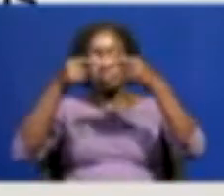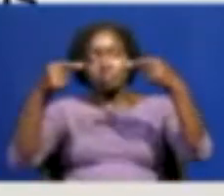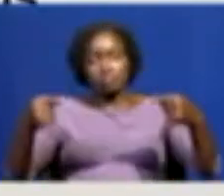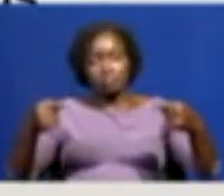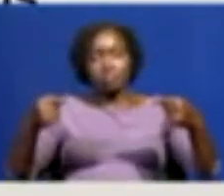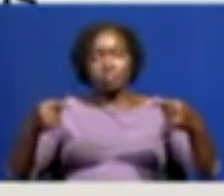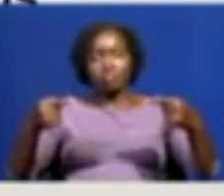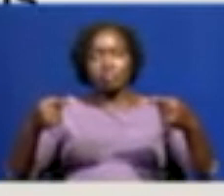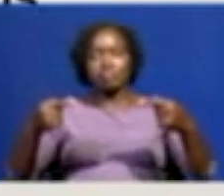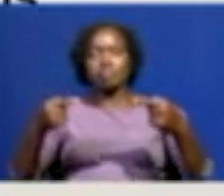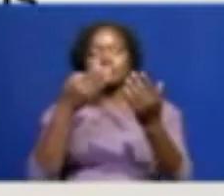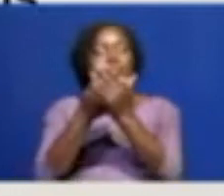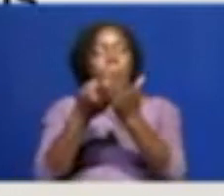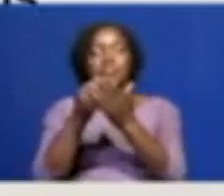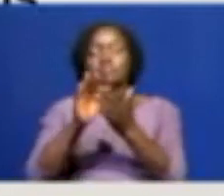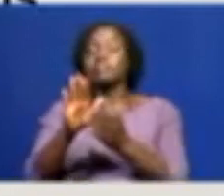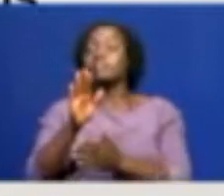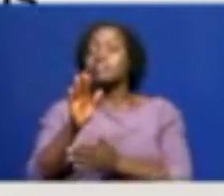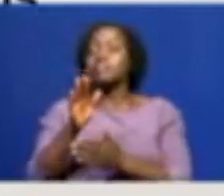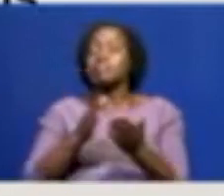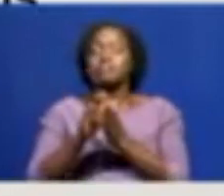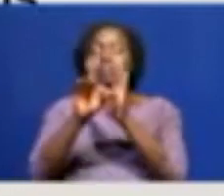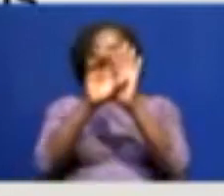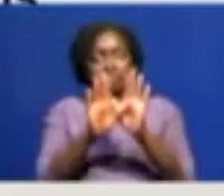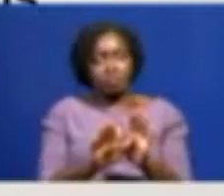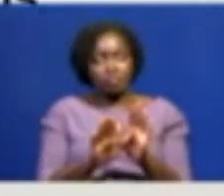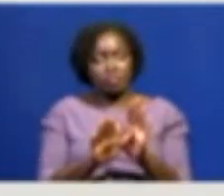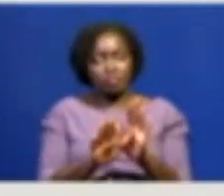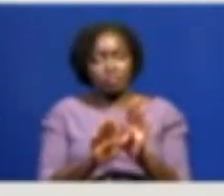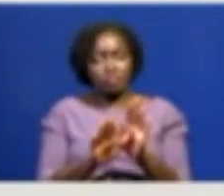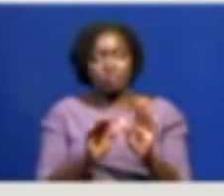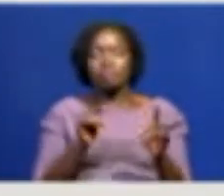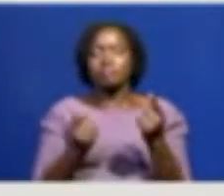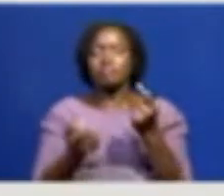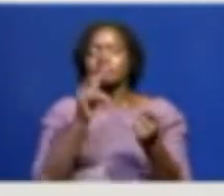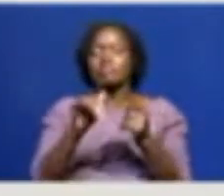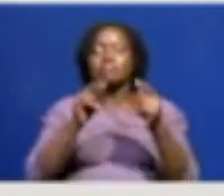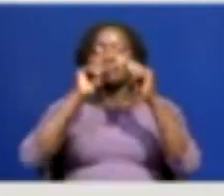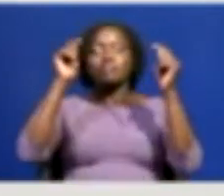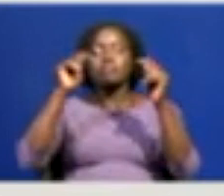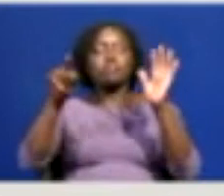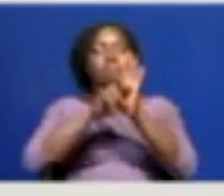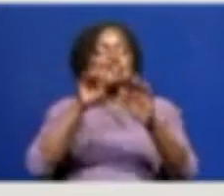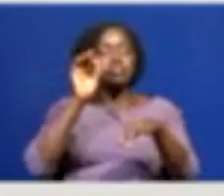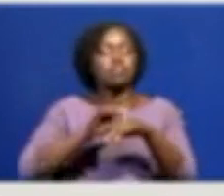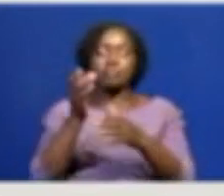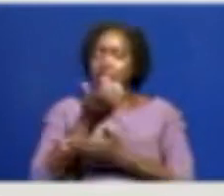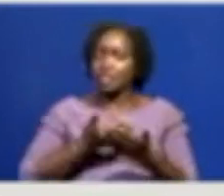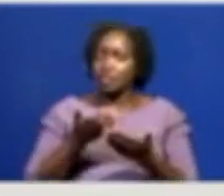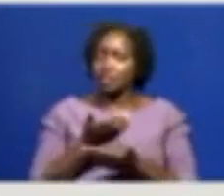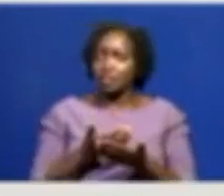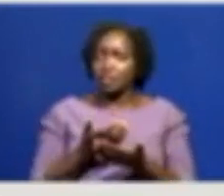opposition. In his petition, Gitau, through his lawyer Adrian Kamodo, argued the demonstrations were negatively affecting the